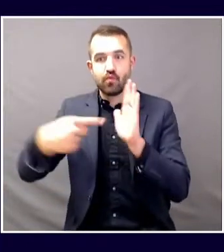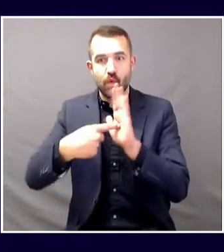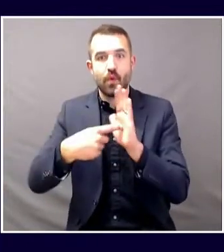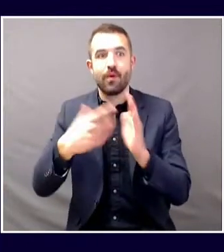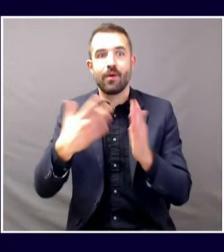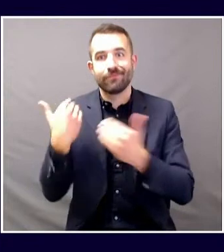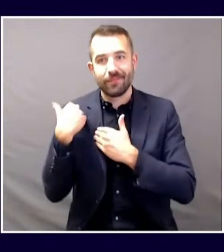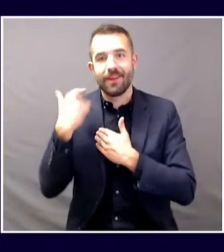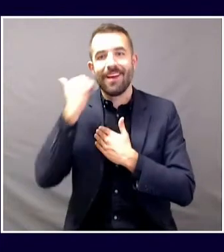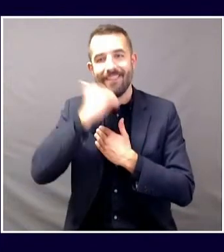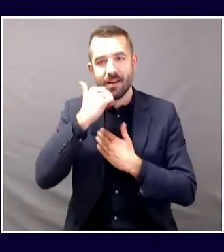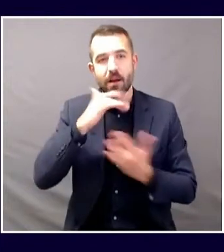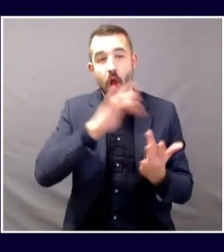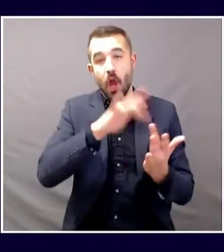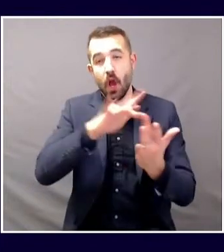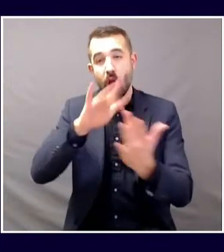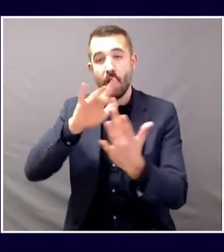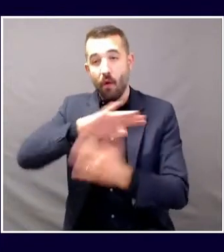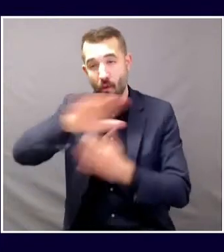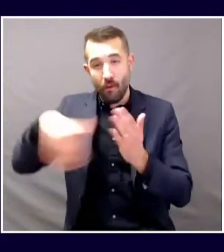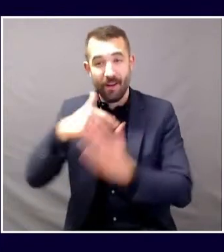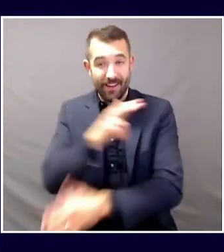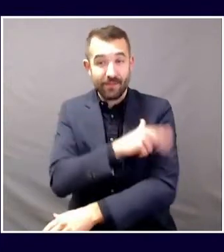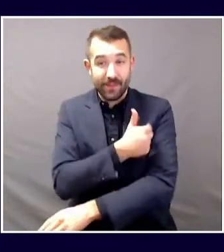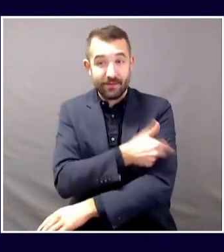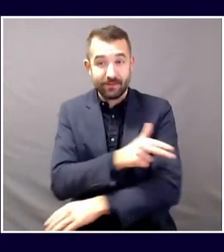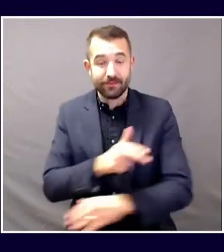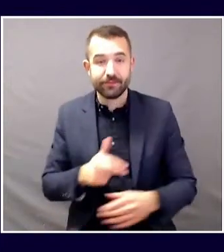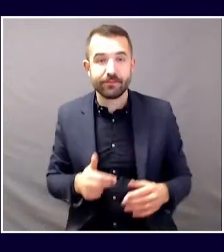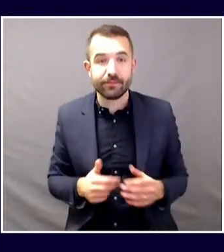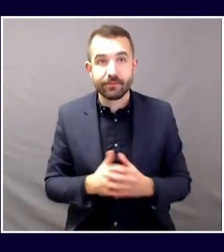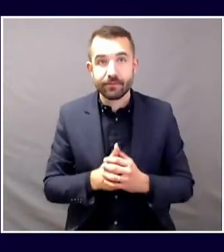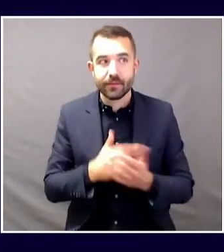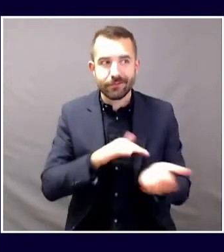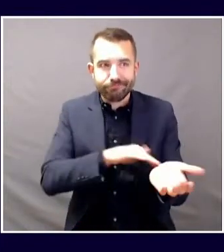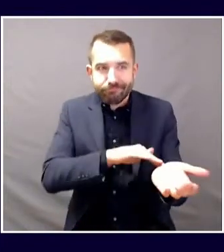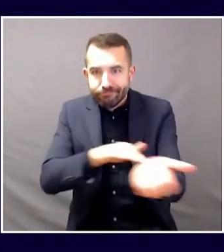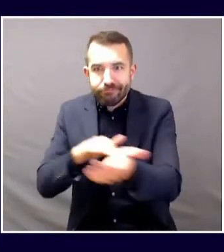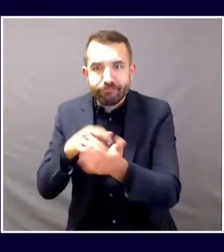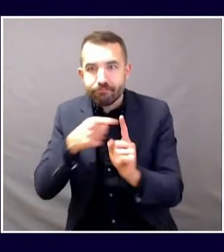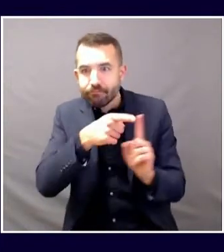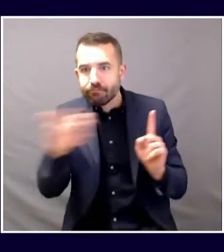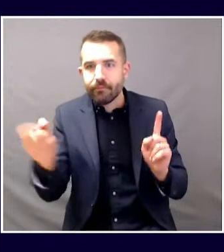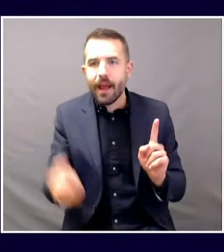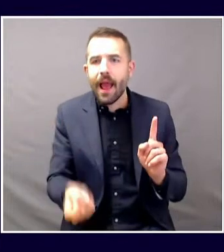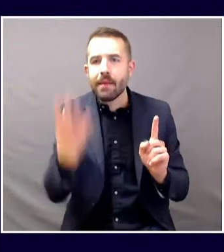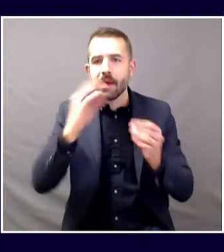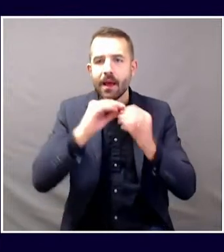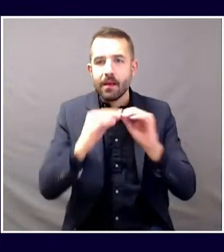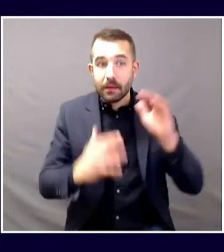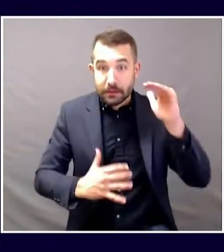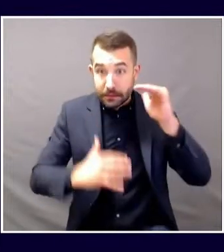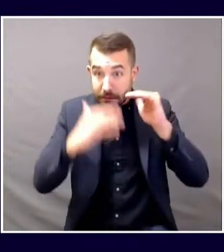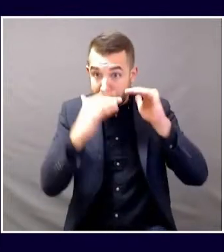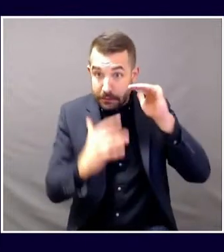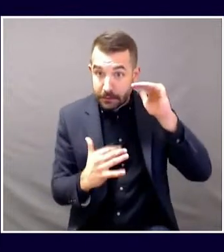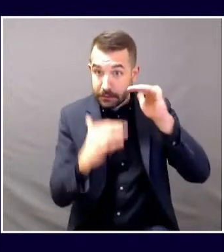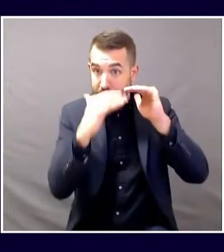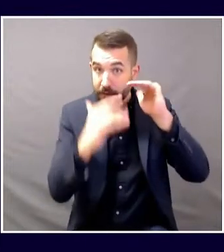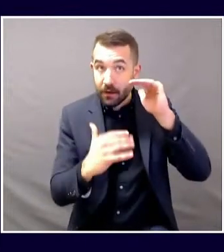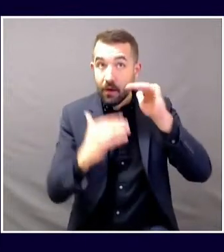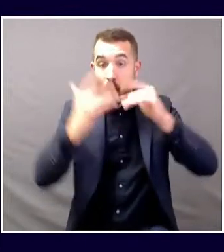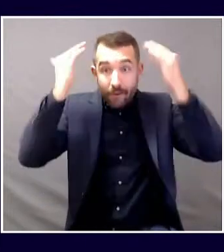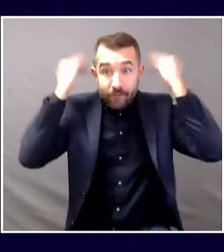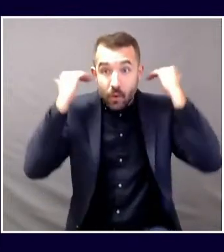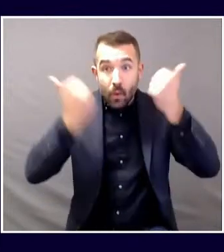a sense of whether particular hospitals are becoming overwhelmed so that we can try to make adjustments from a staffing perspective,